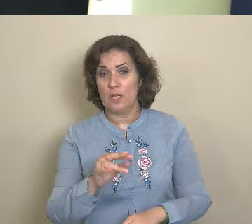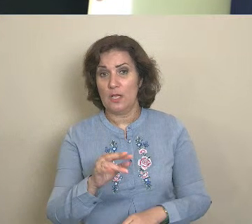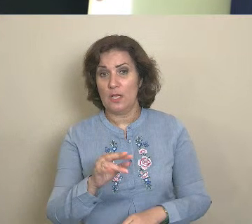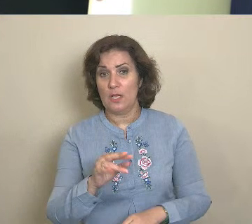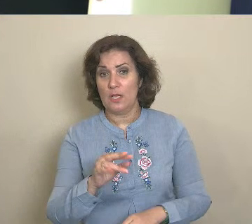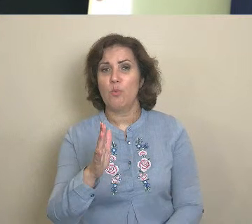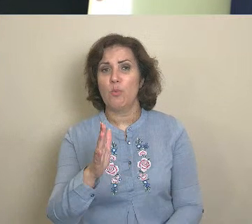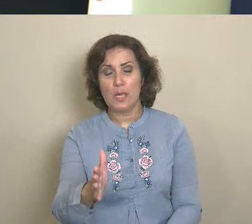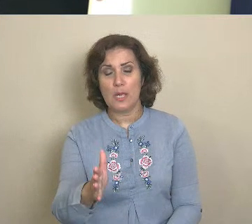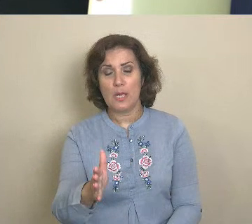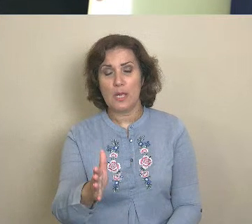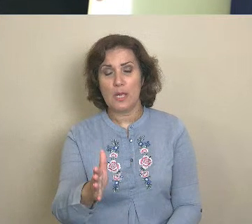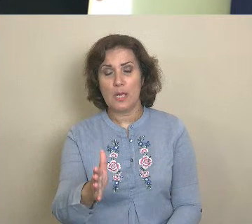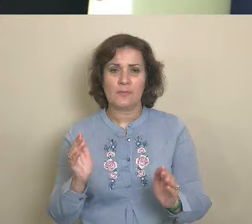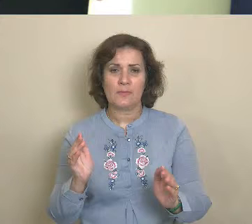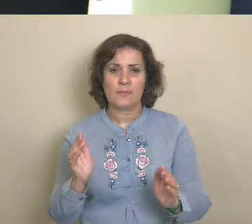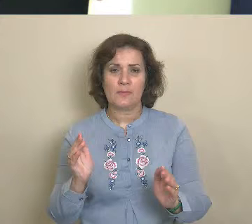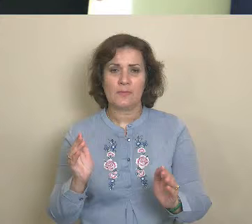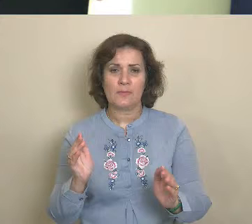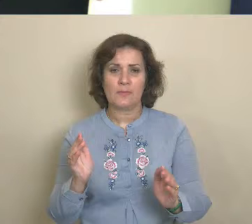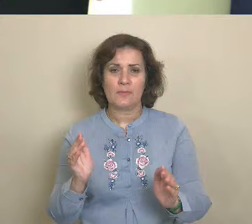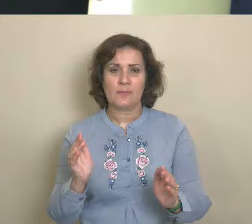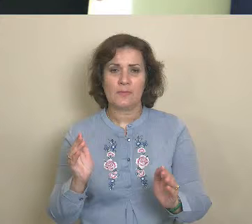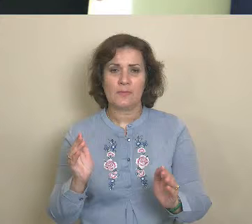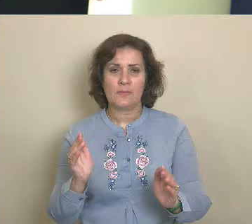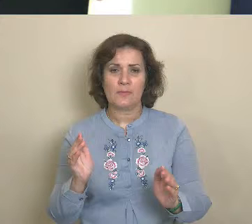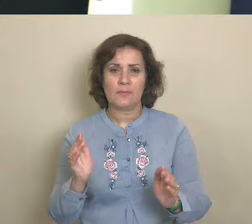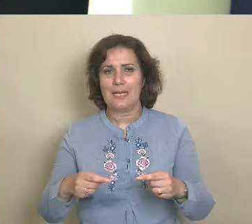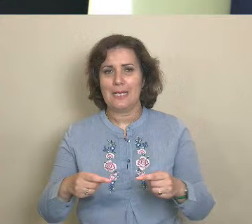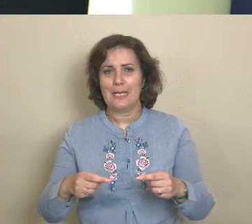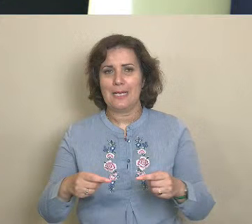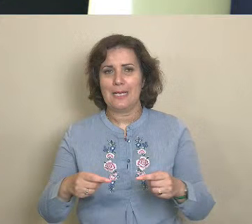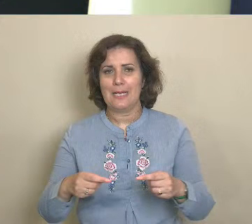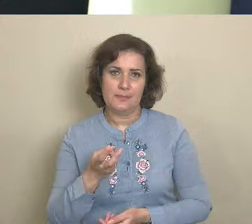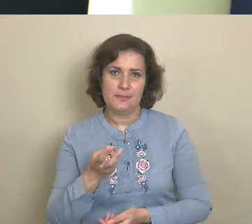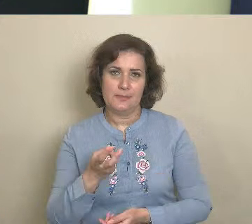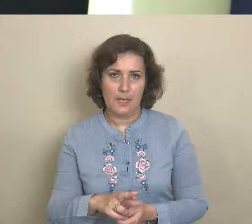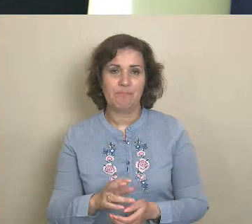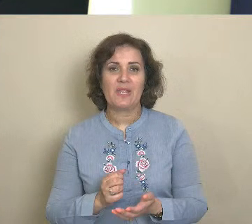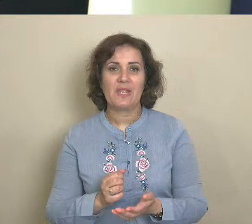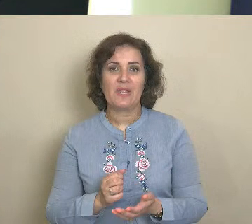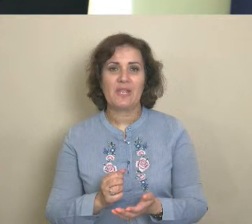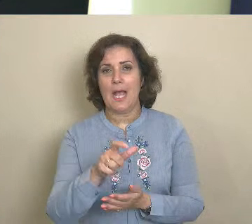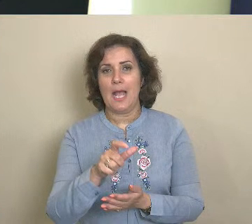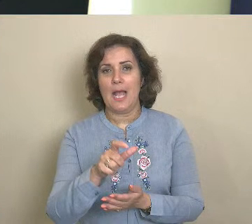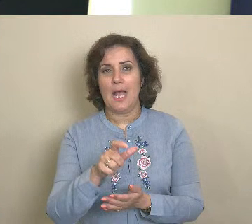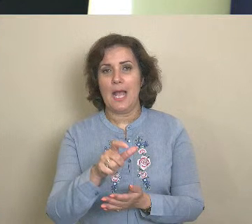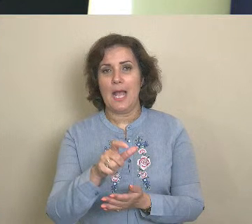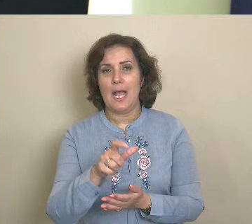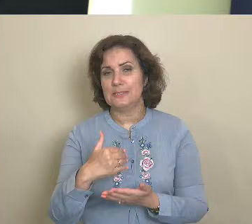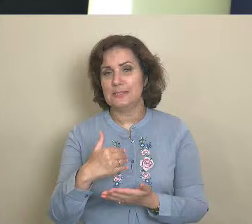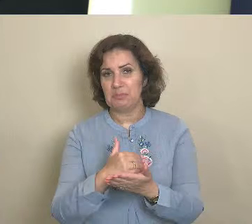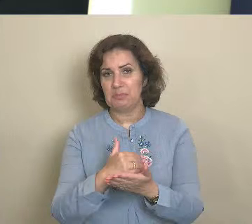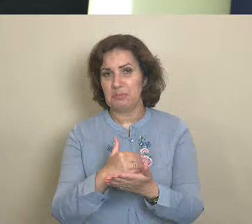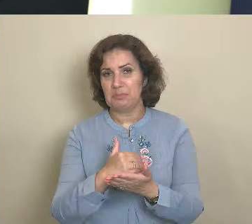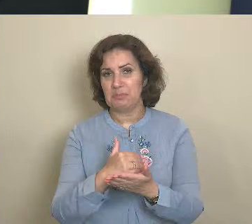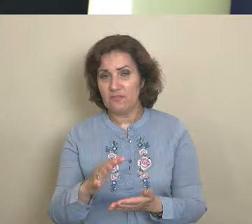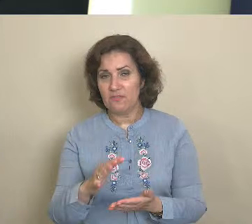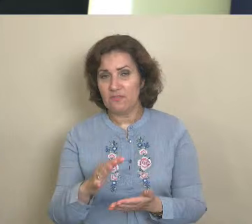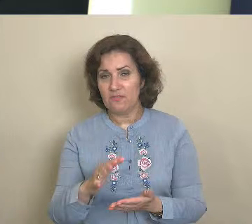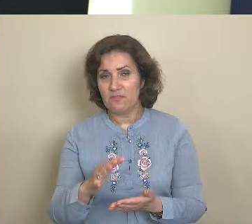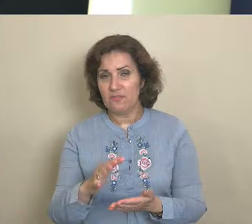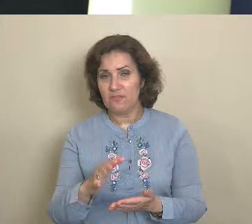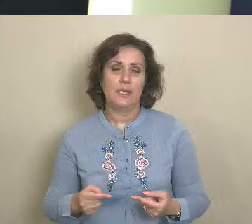and it is very difficult to respond to the current issues because we have left very little time left. And now we are facing a